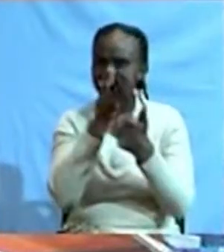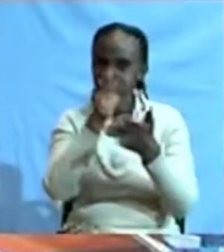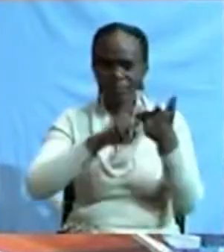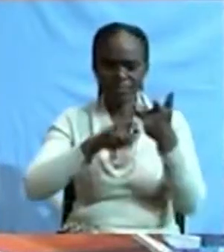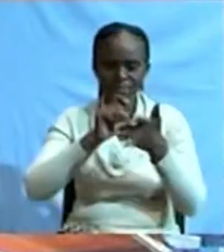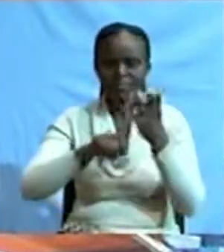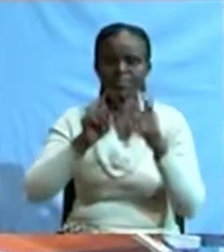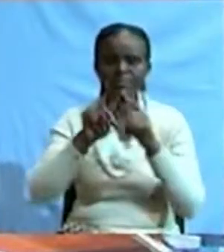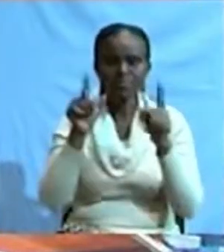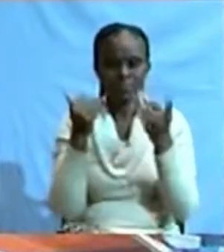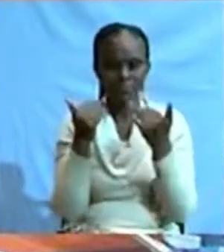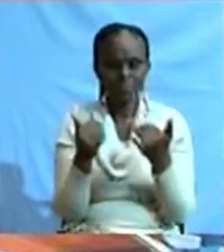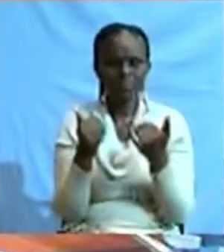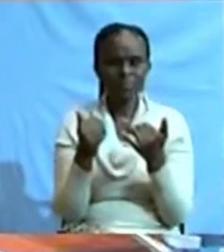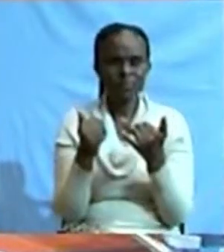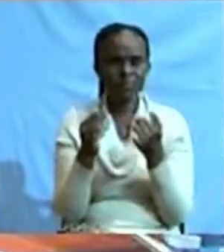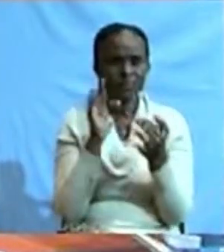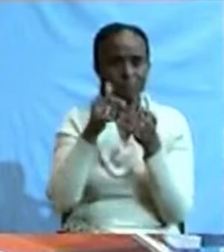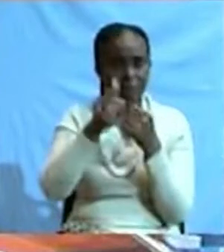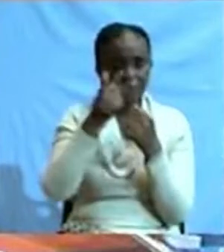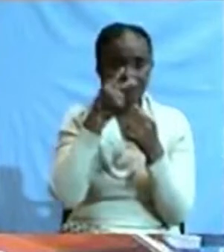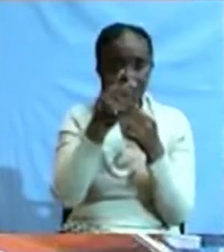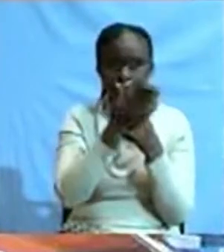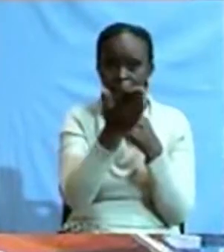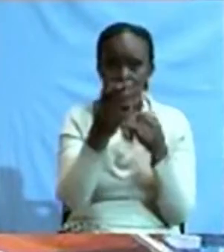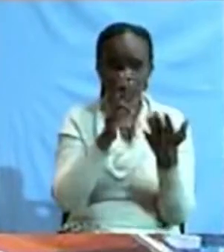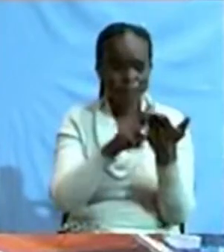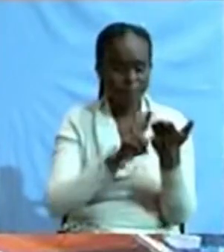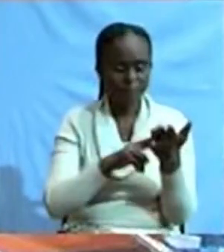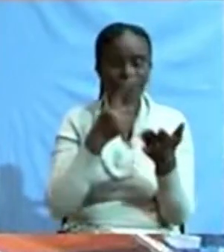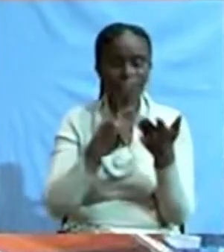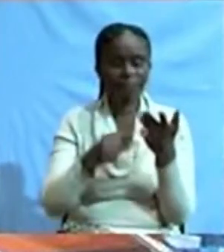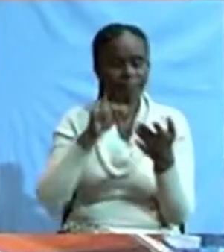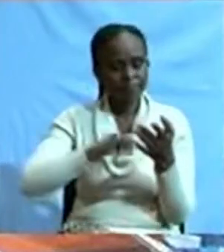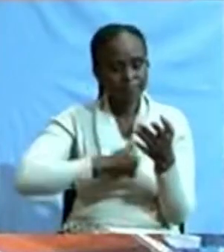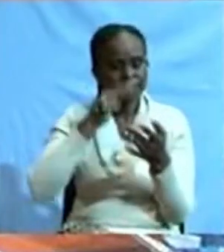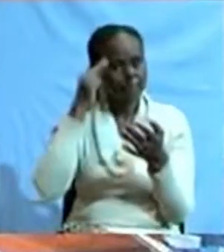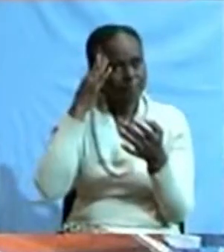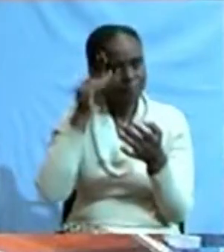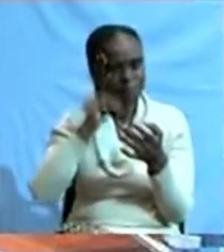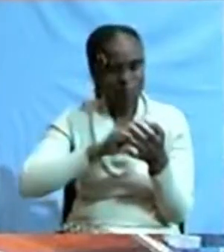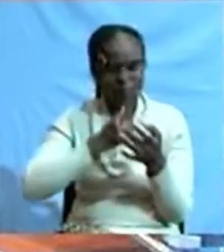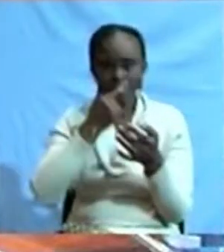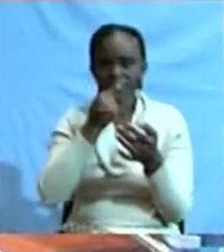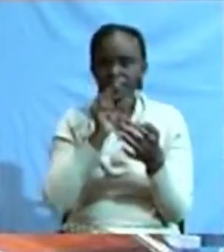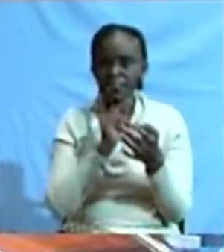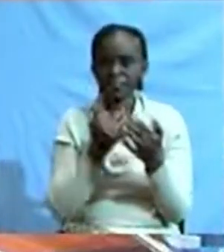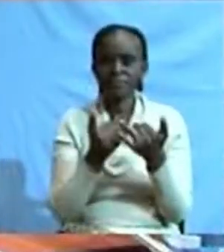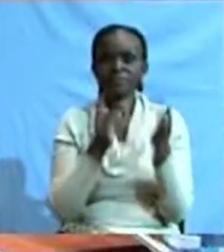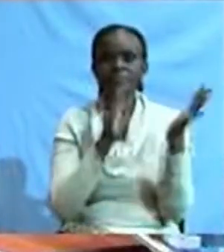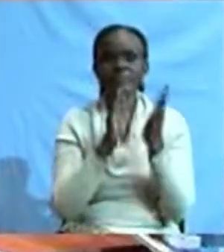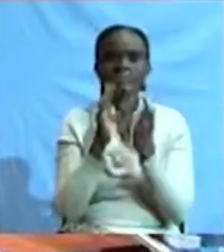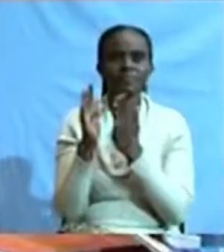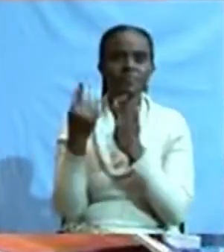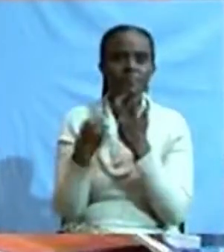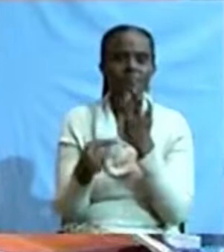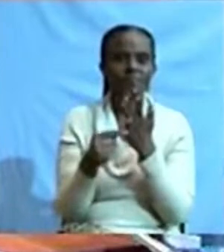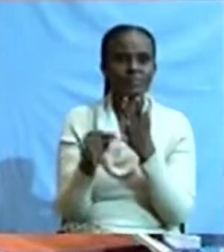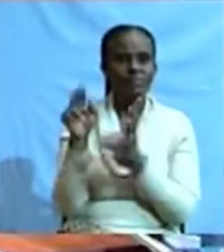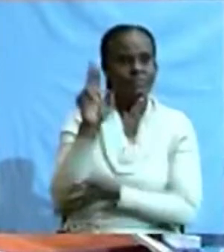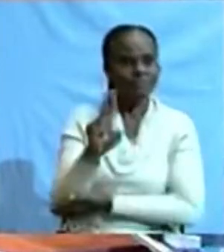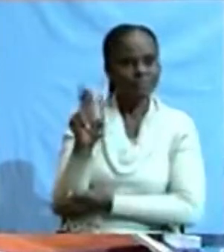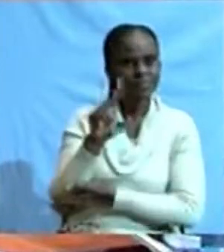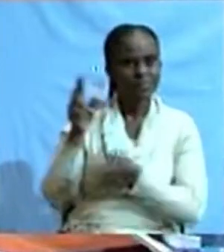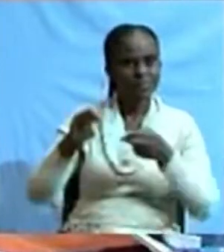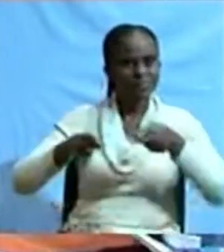But if you look through our report, that's the reason why we are saying we are now resorting to the use of the High